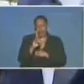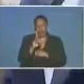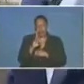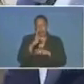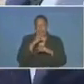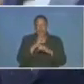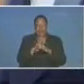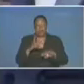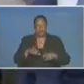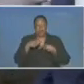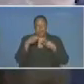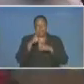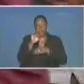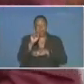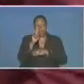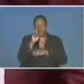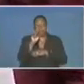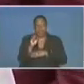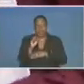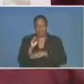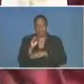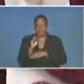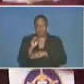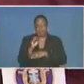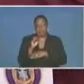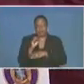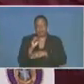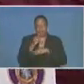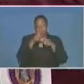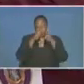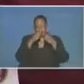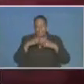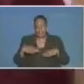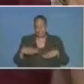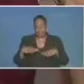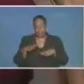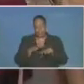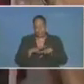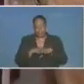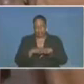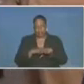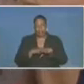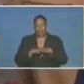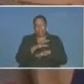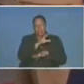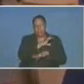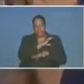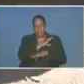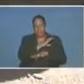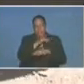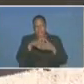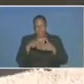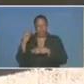wheels donated by the United States were officially commissioned during a special handing over ceremony at the police East Street